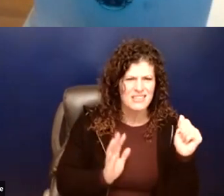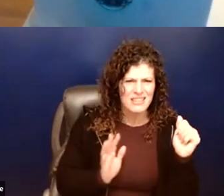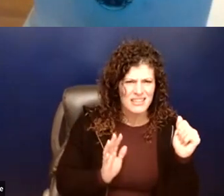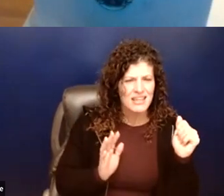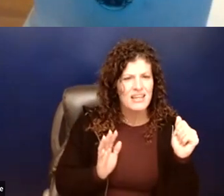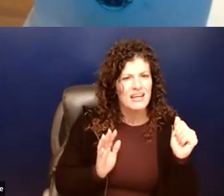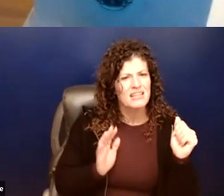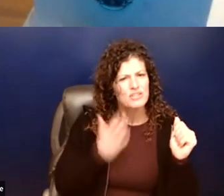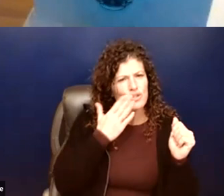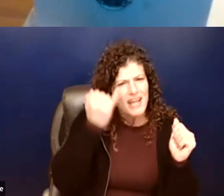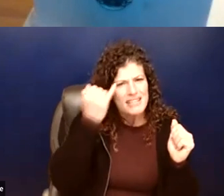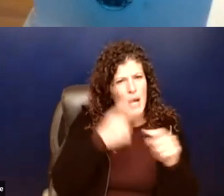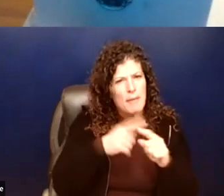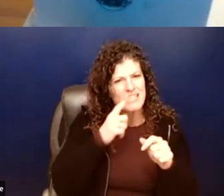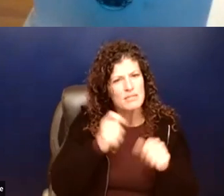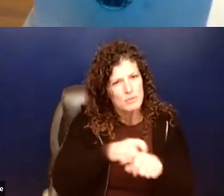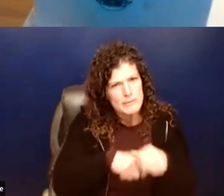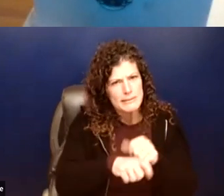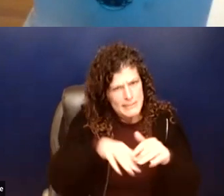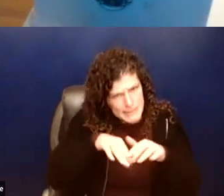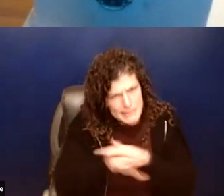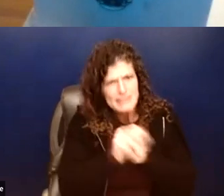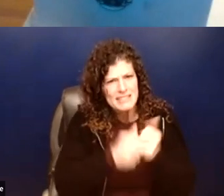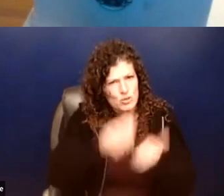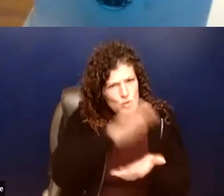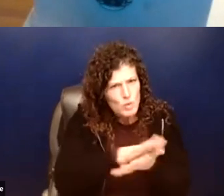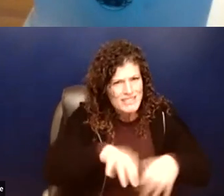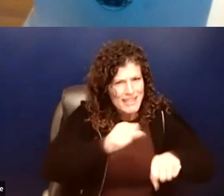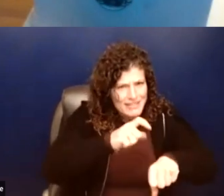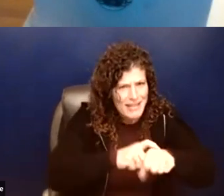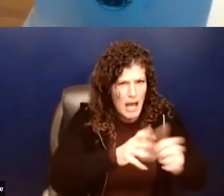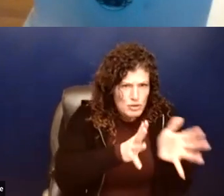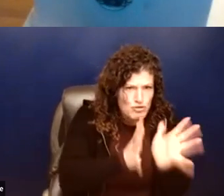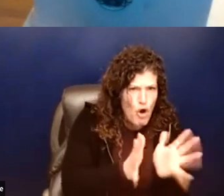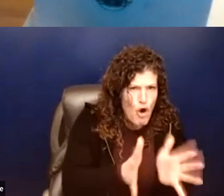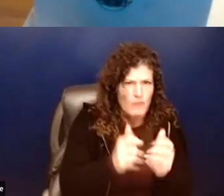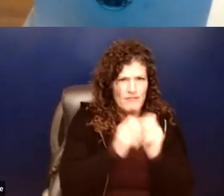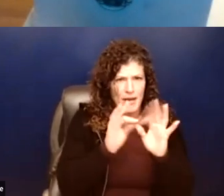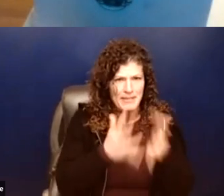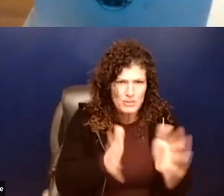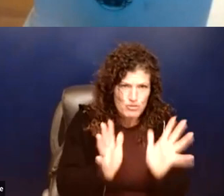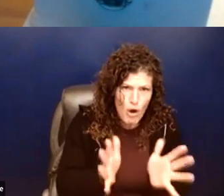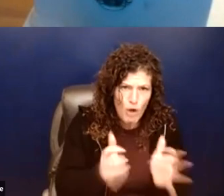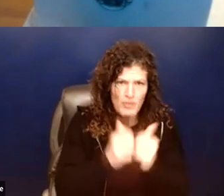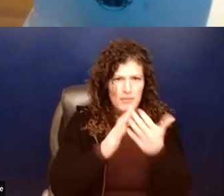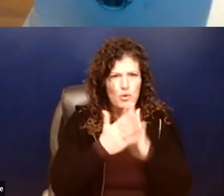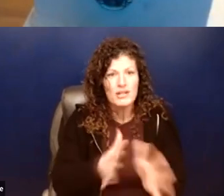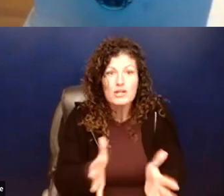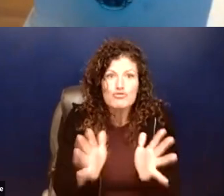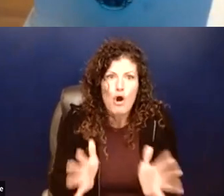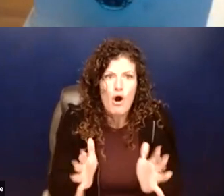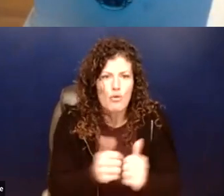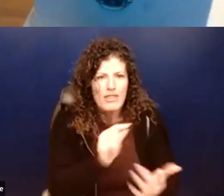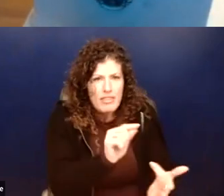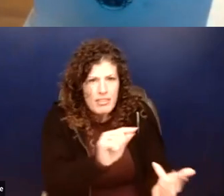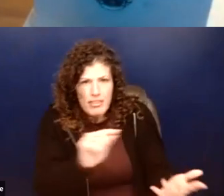need someone to really go in there, take their time within every single structure, talk to families, talk to communities, and really be able to hear